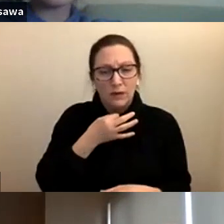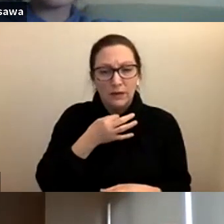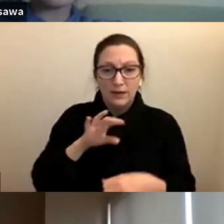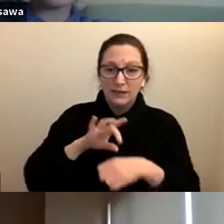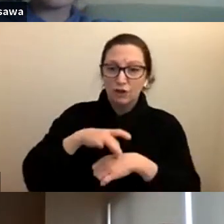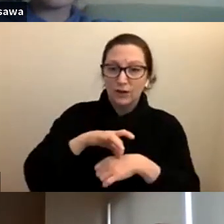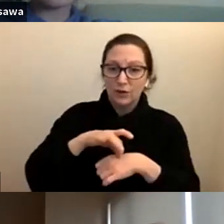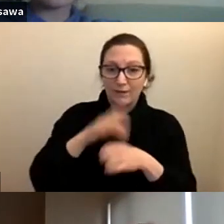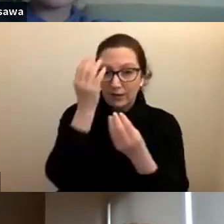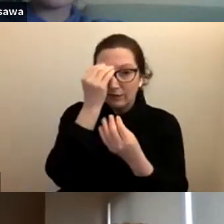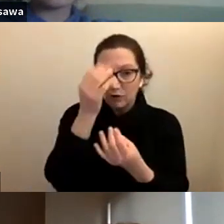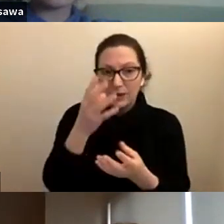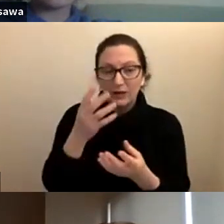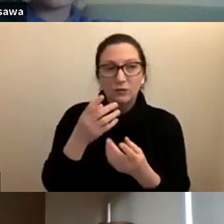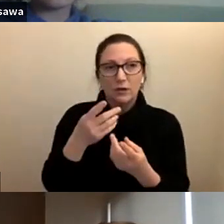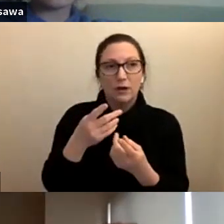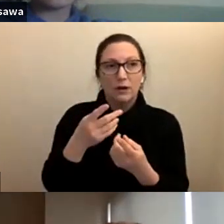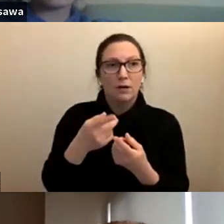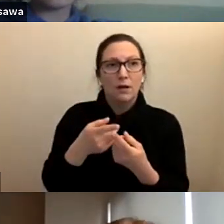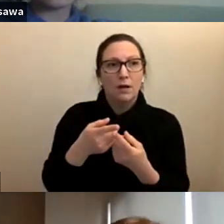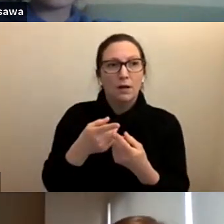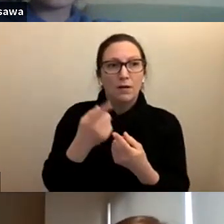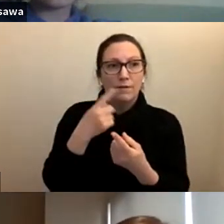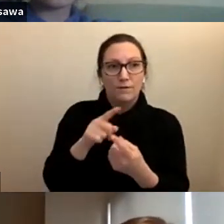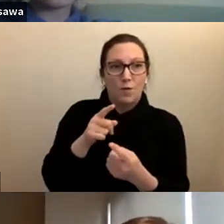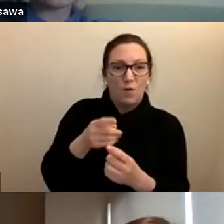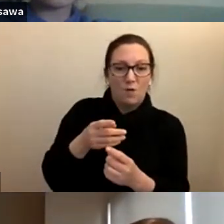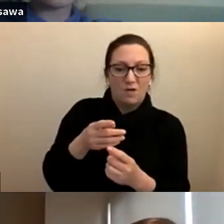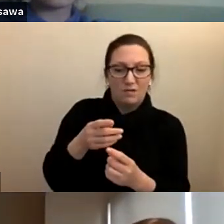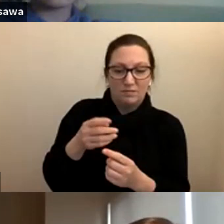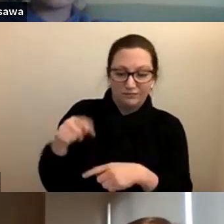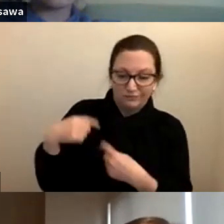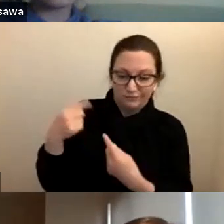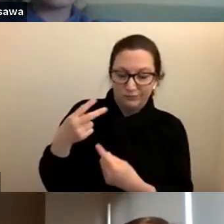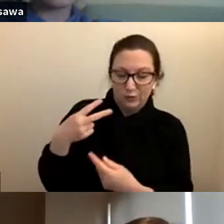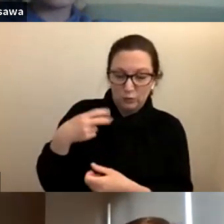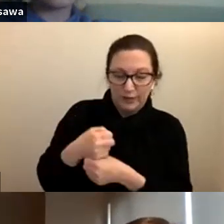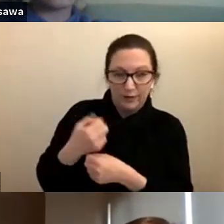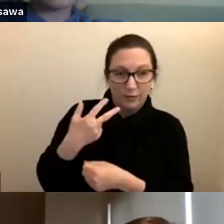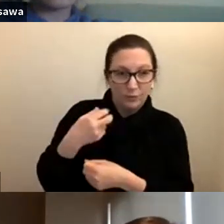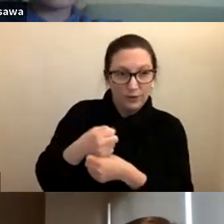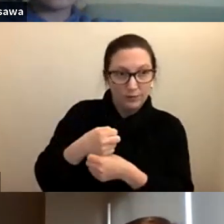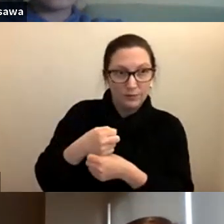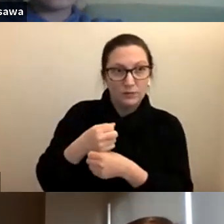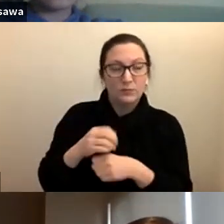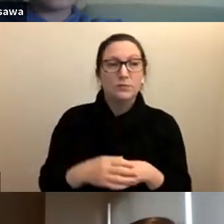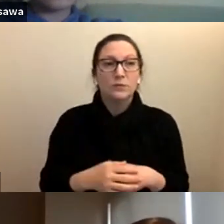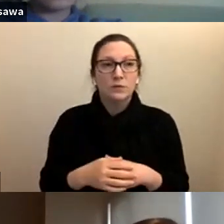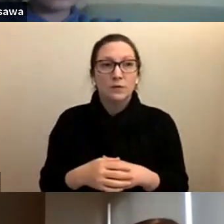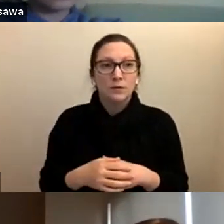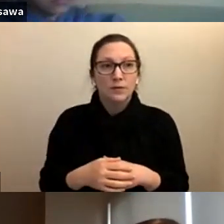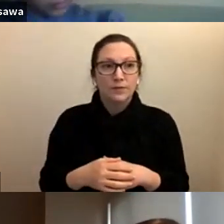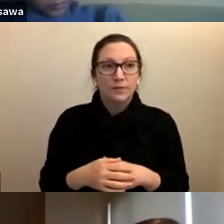geographic standpoint looks like for the past 2 to 3 years. Where have